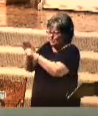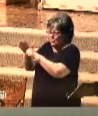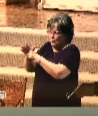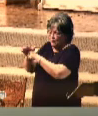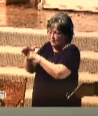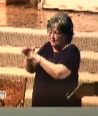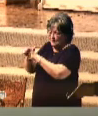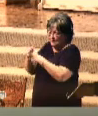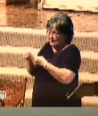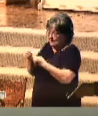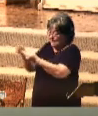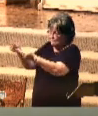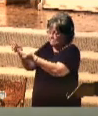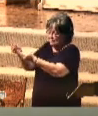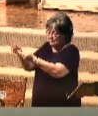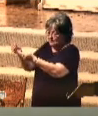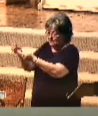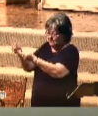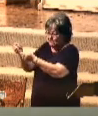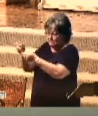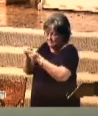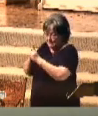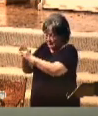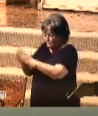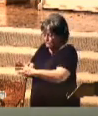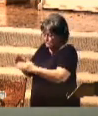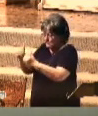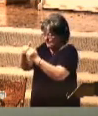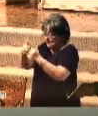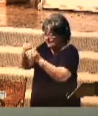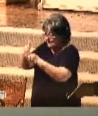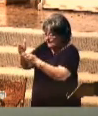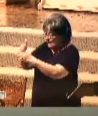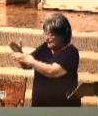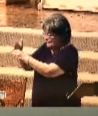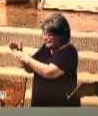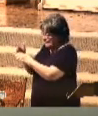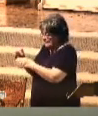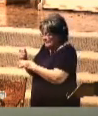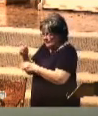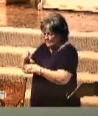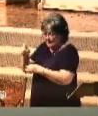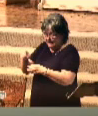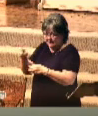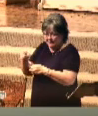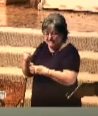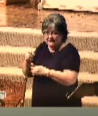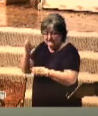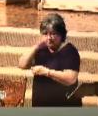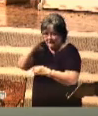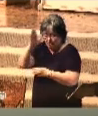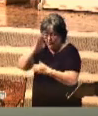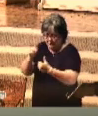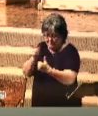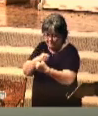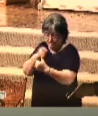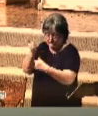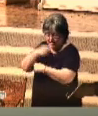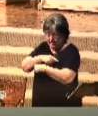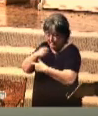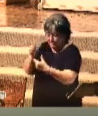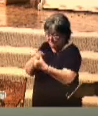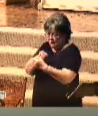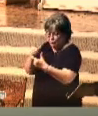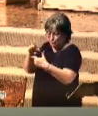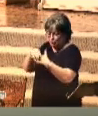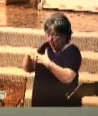here, apostles, you all divide up the need. Seek God the first day of the week. Seek God the first dollar of our work.